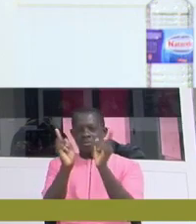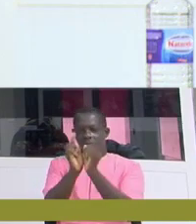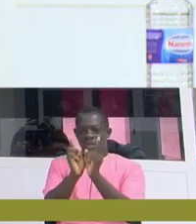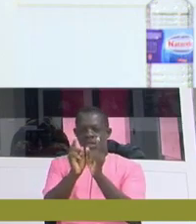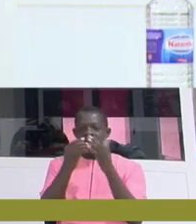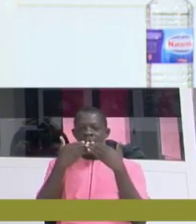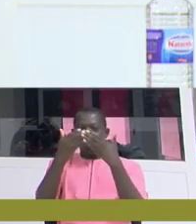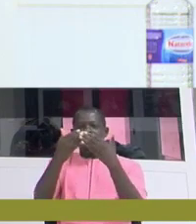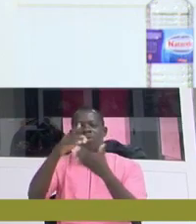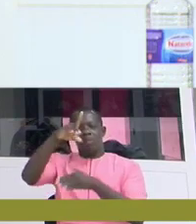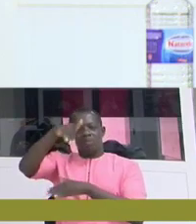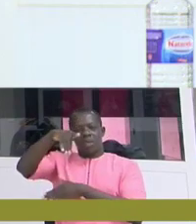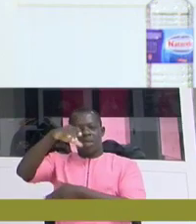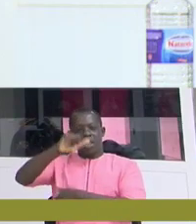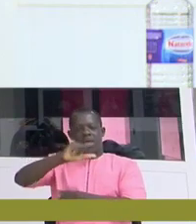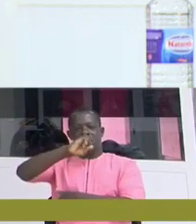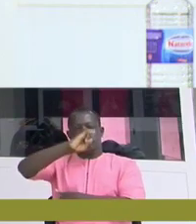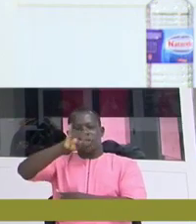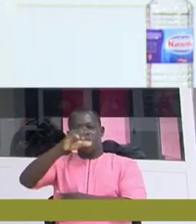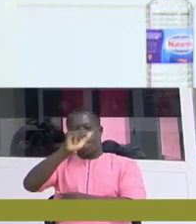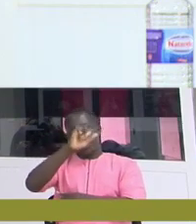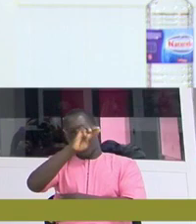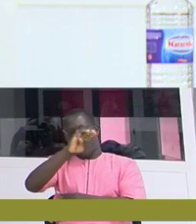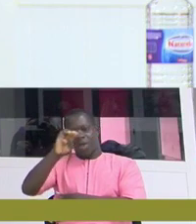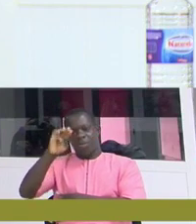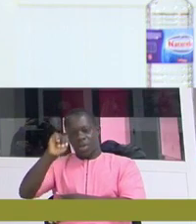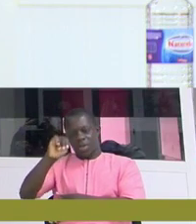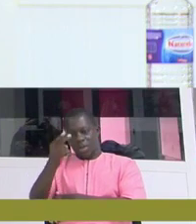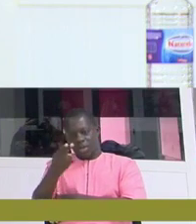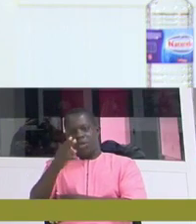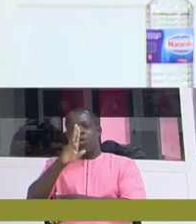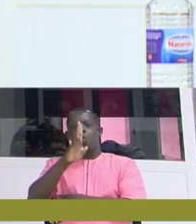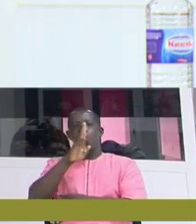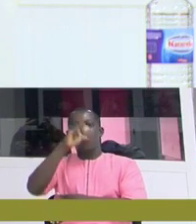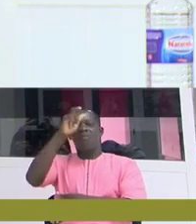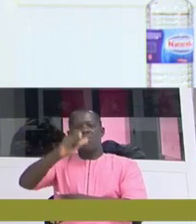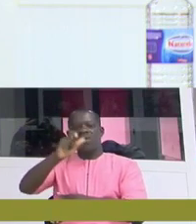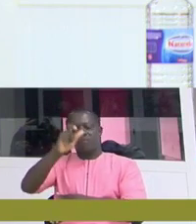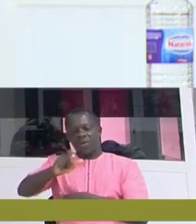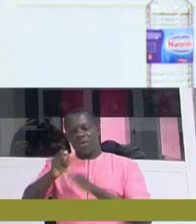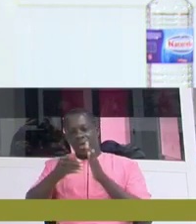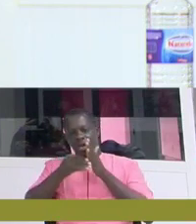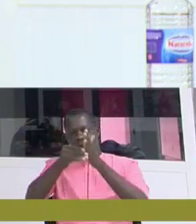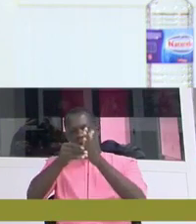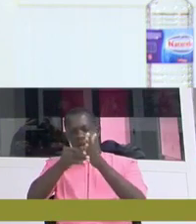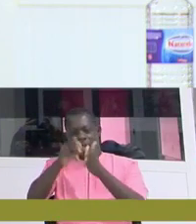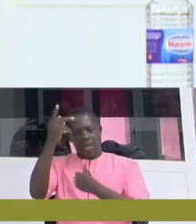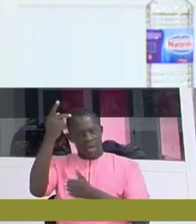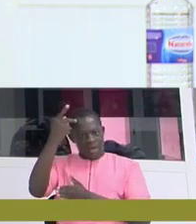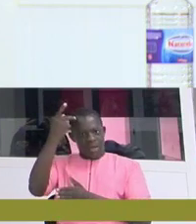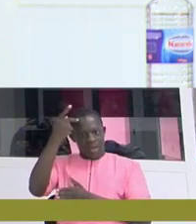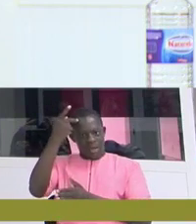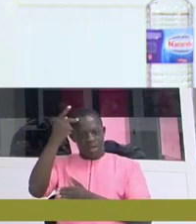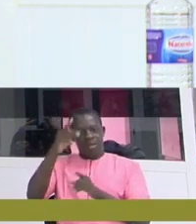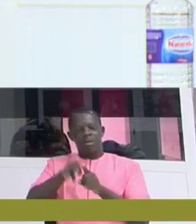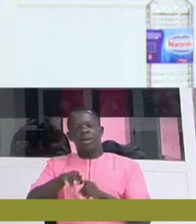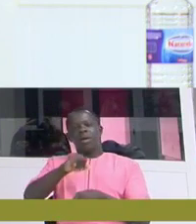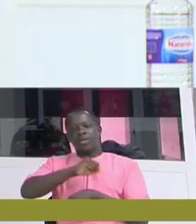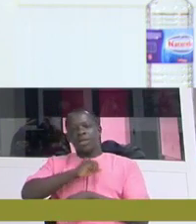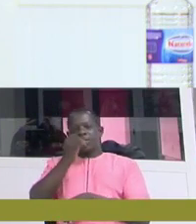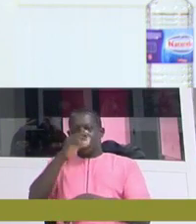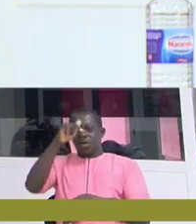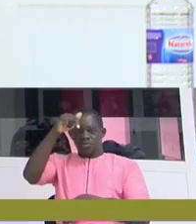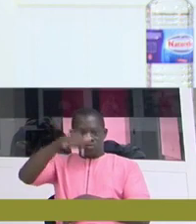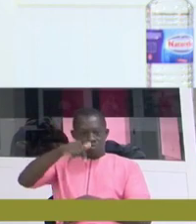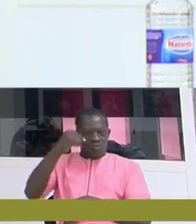go to Pajame. He was the Alkalo. Kanilai Alkalo. The Alkalo of Kanilai. Kaidi. I